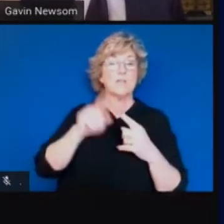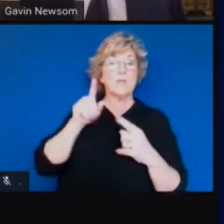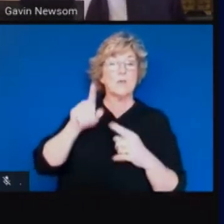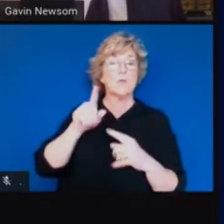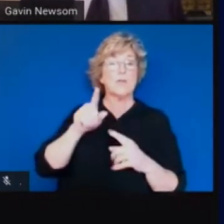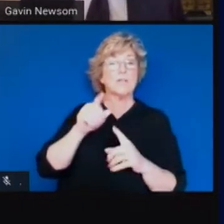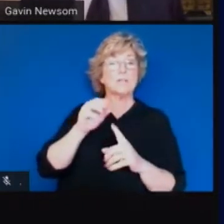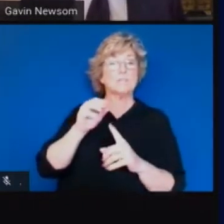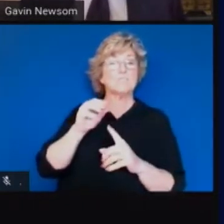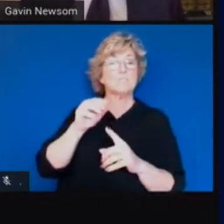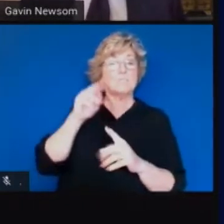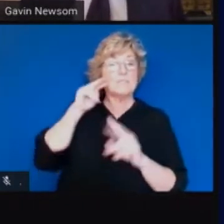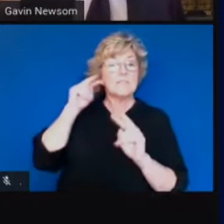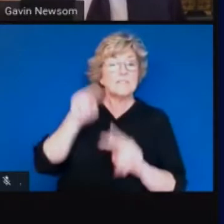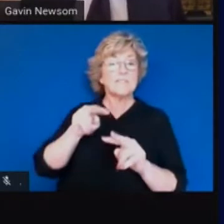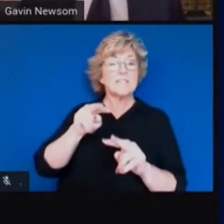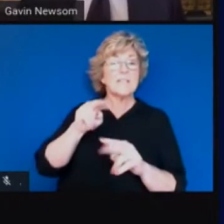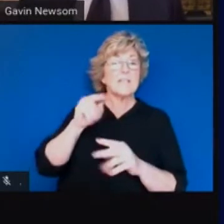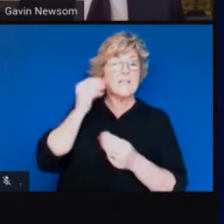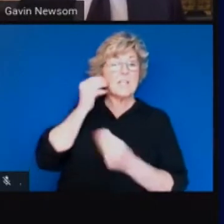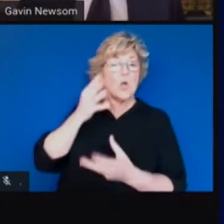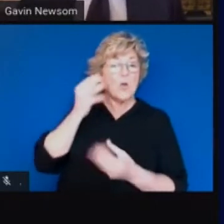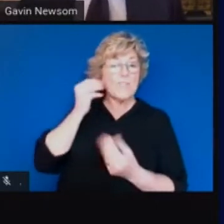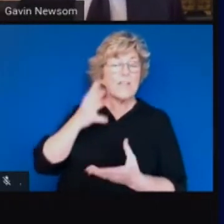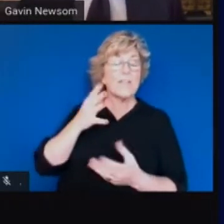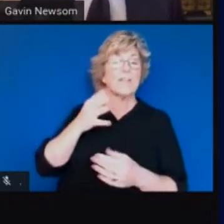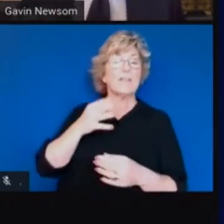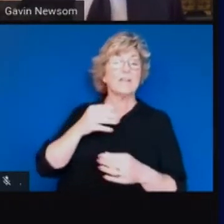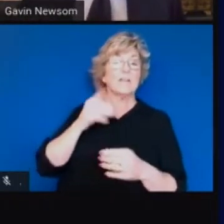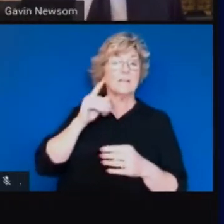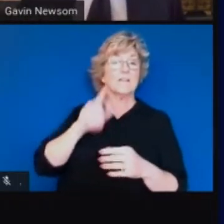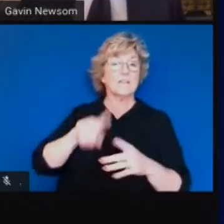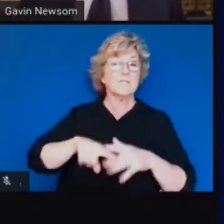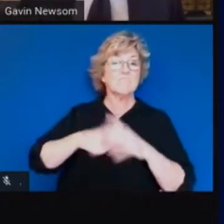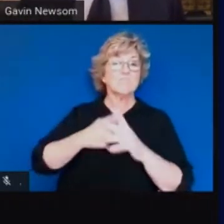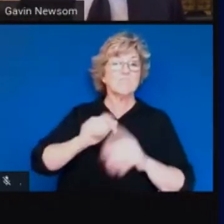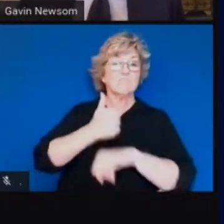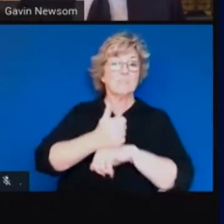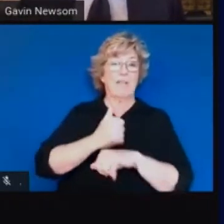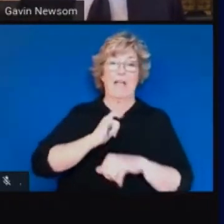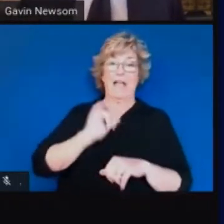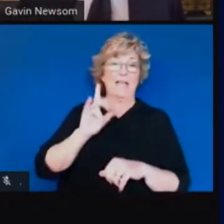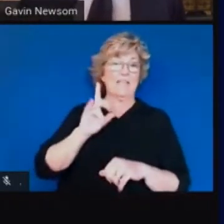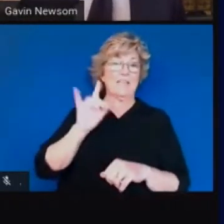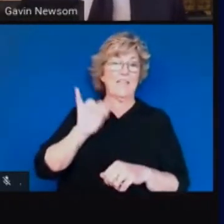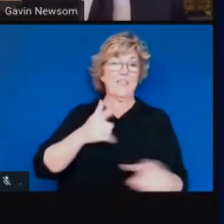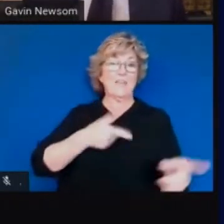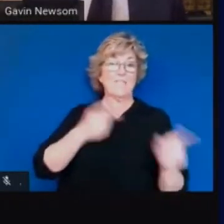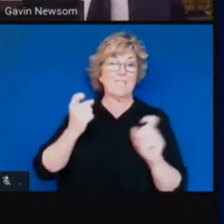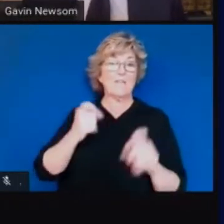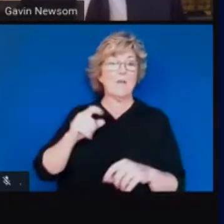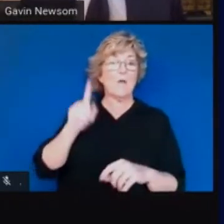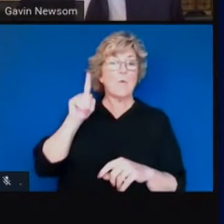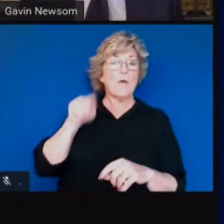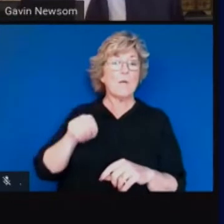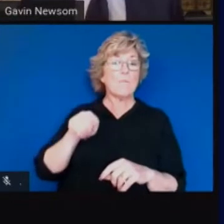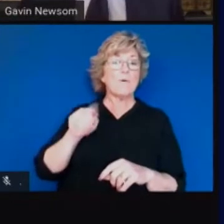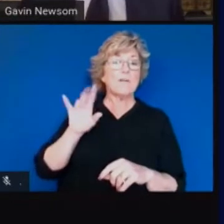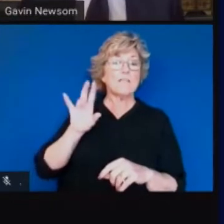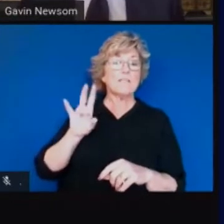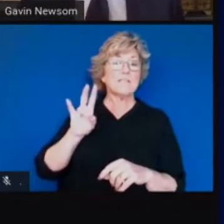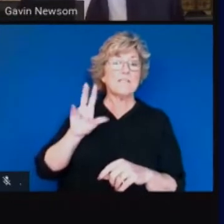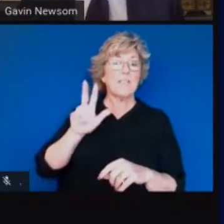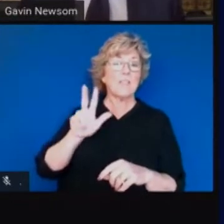notification section in the settings, and you can activate this. I did this right away, one of those 7.35 million